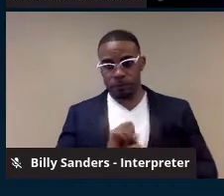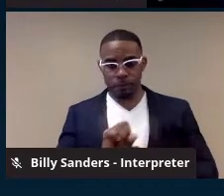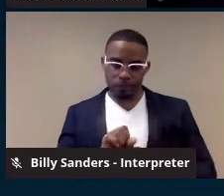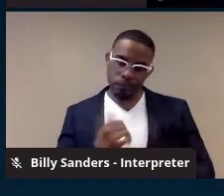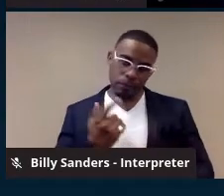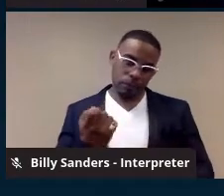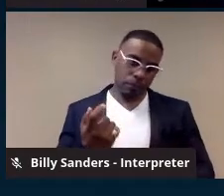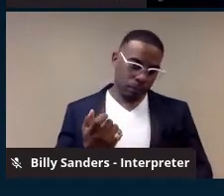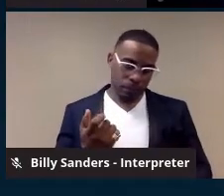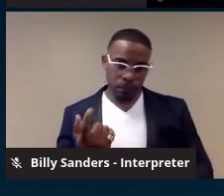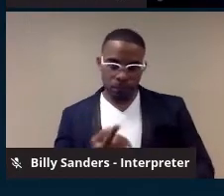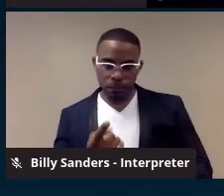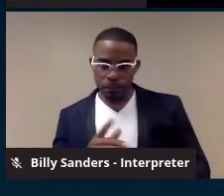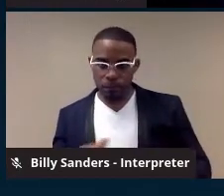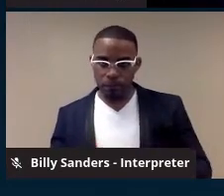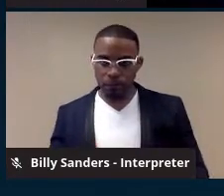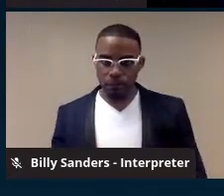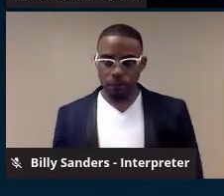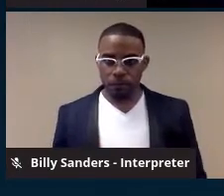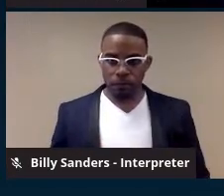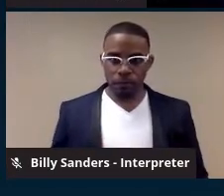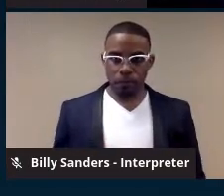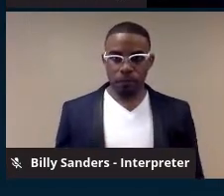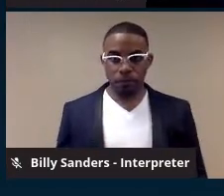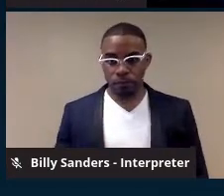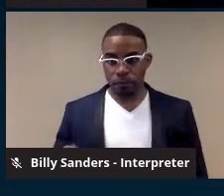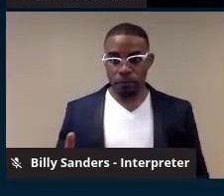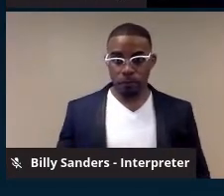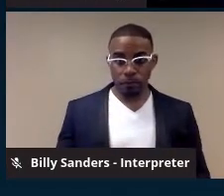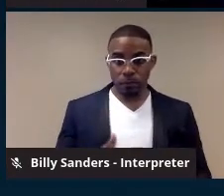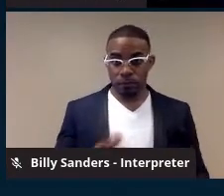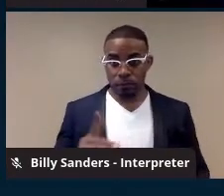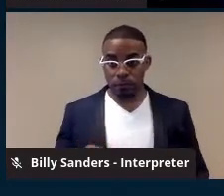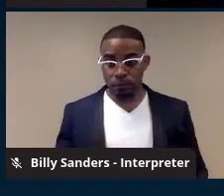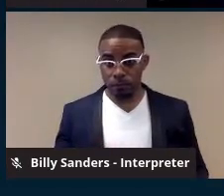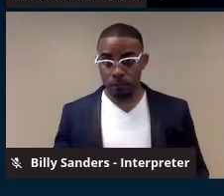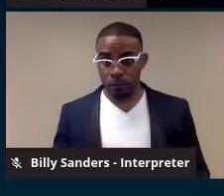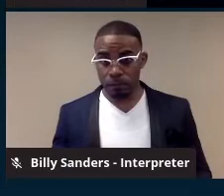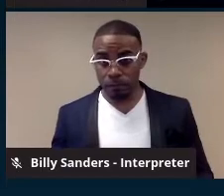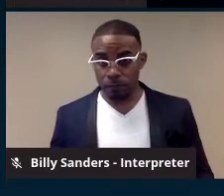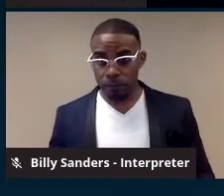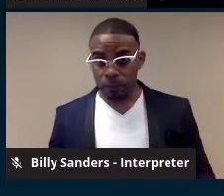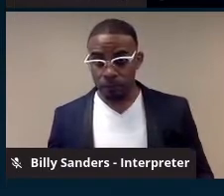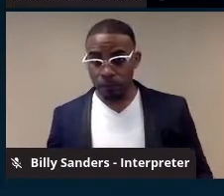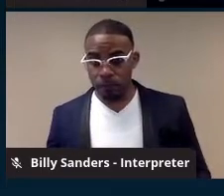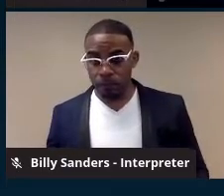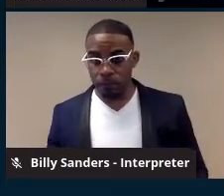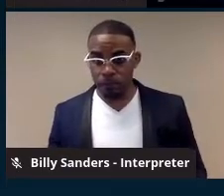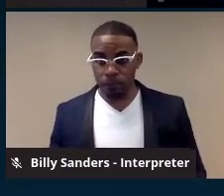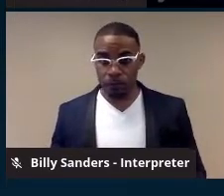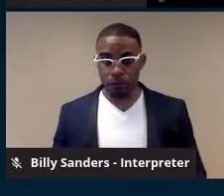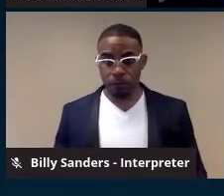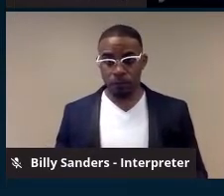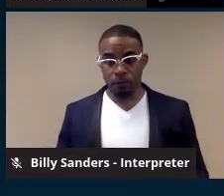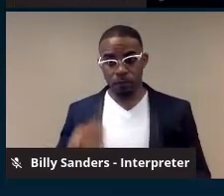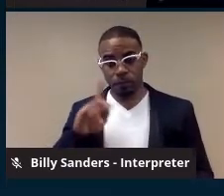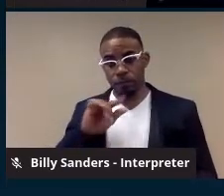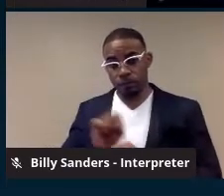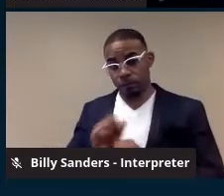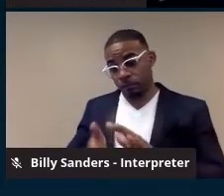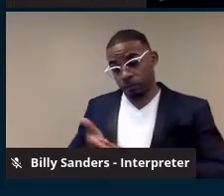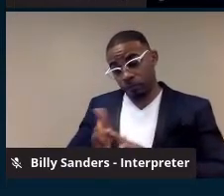little look around. So the first thing to have a little look at is in the main. So let's see how this actually